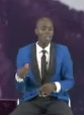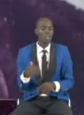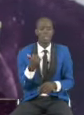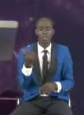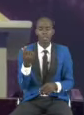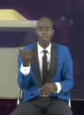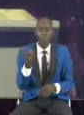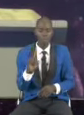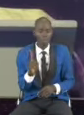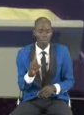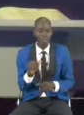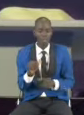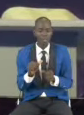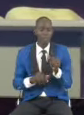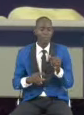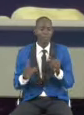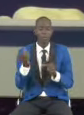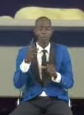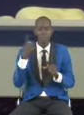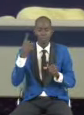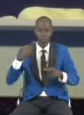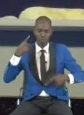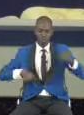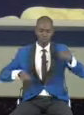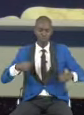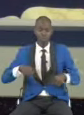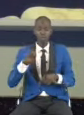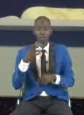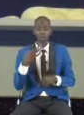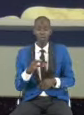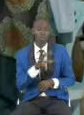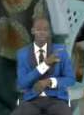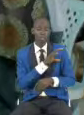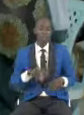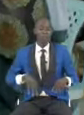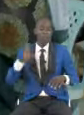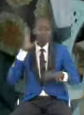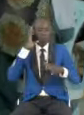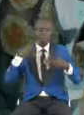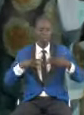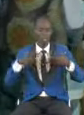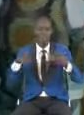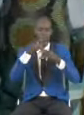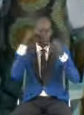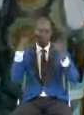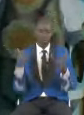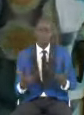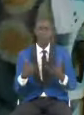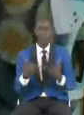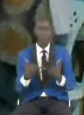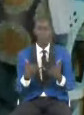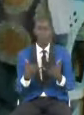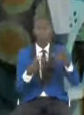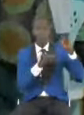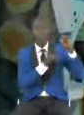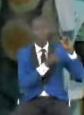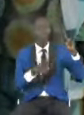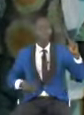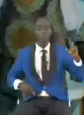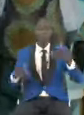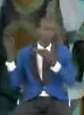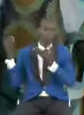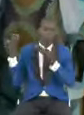the stripes of Christ will heal you right now. Lord, bring the